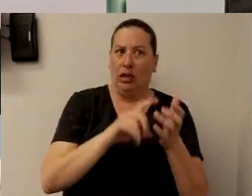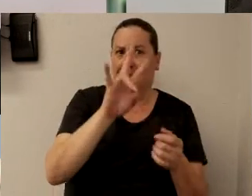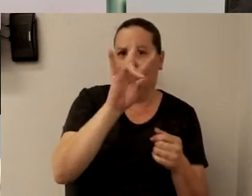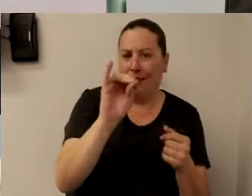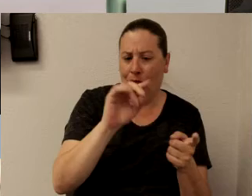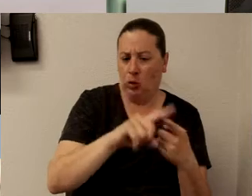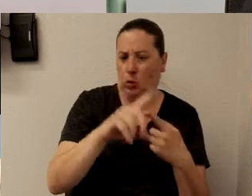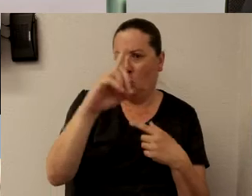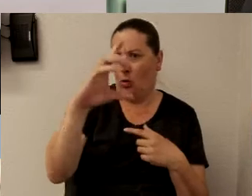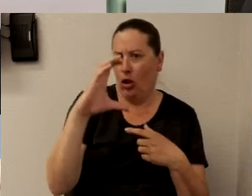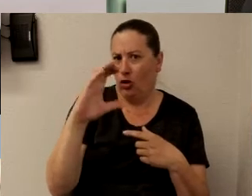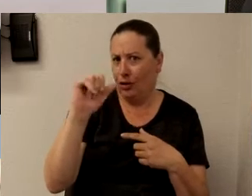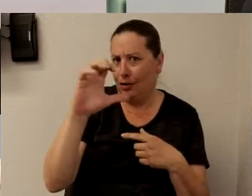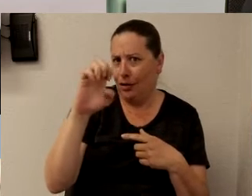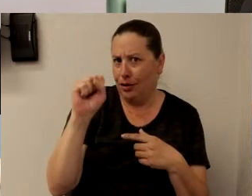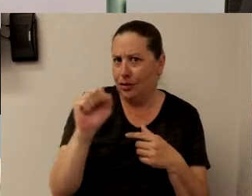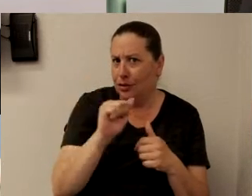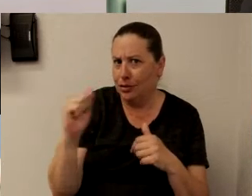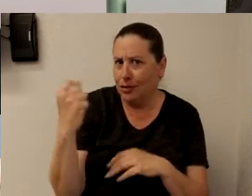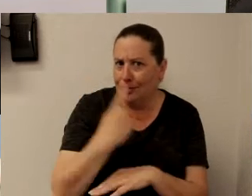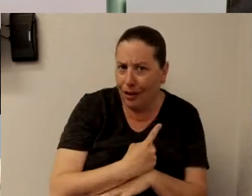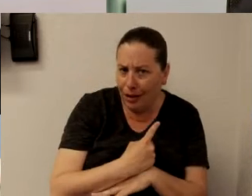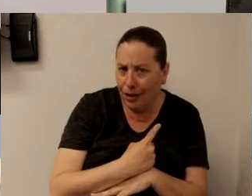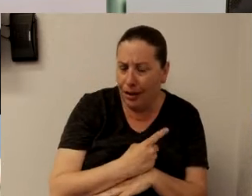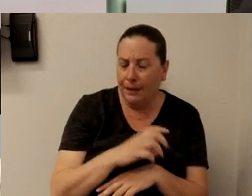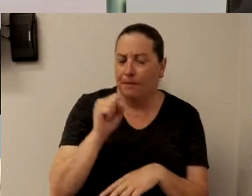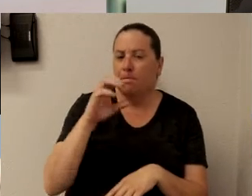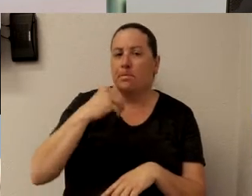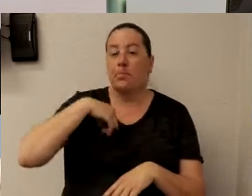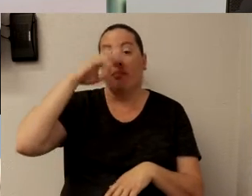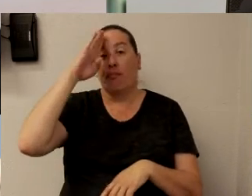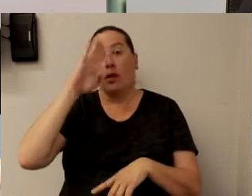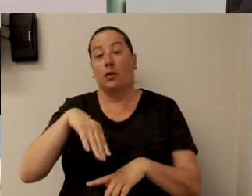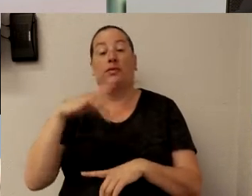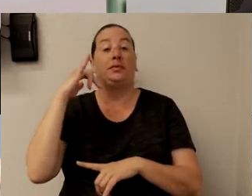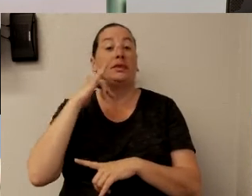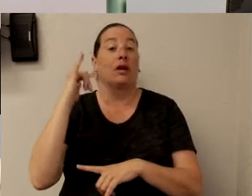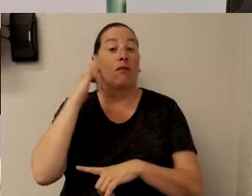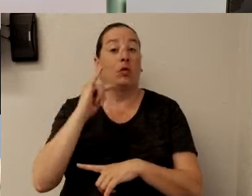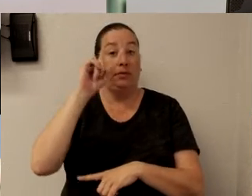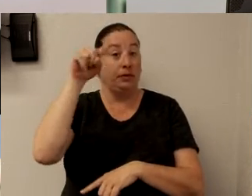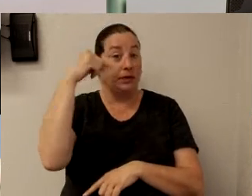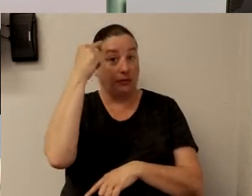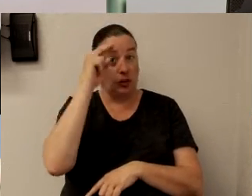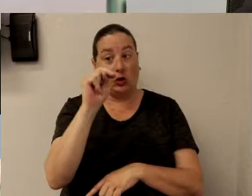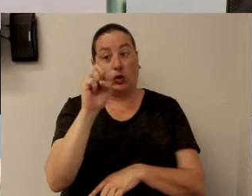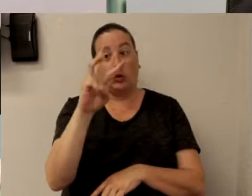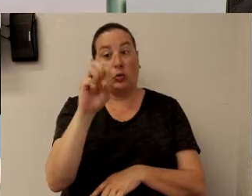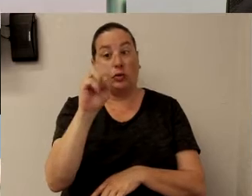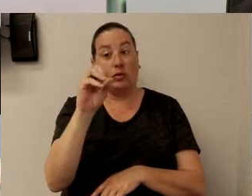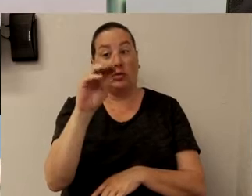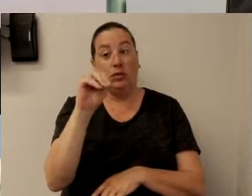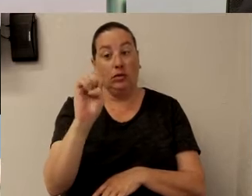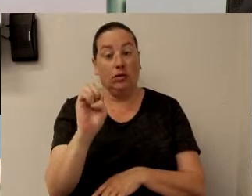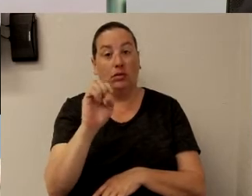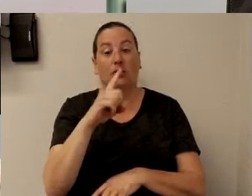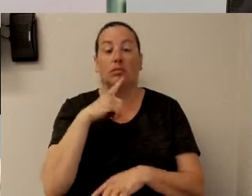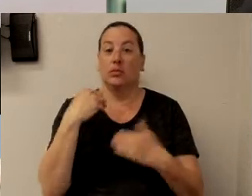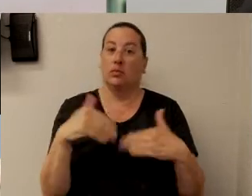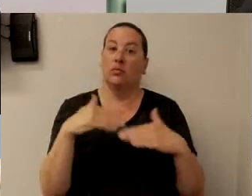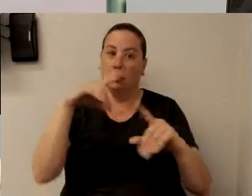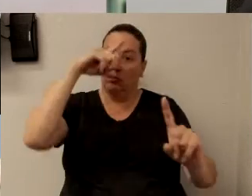day. So I know California and Governor Newsom are increasingly optimistic that what we're